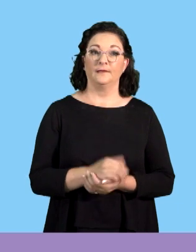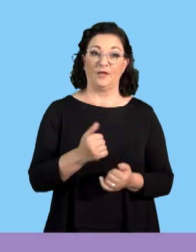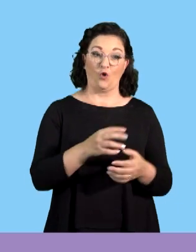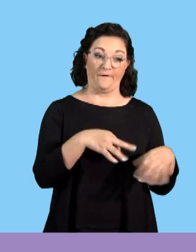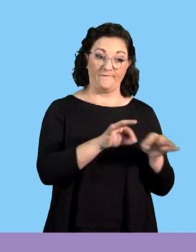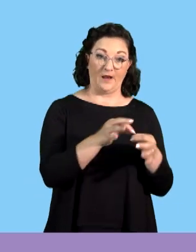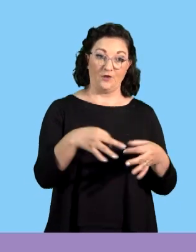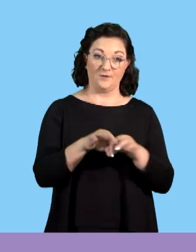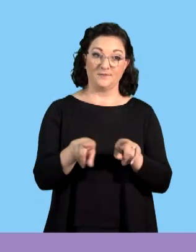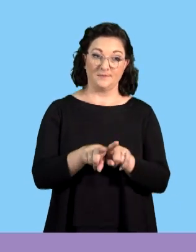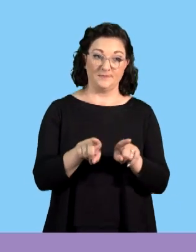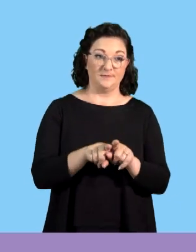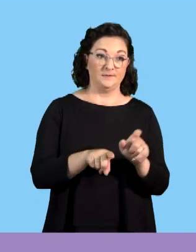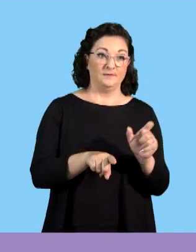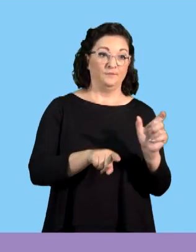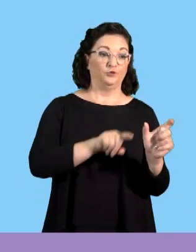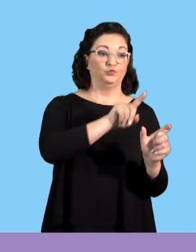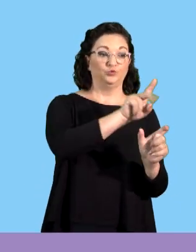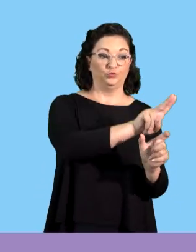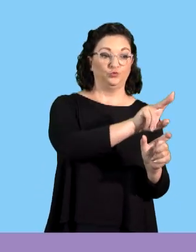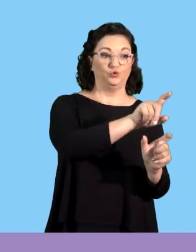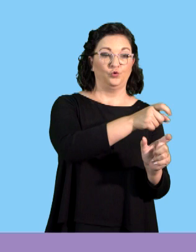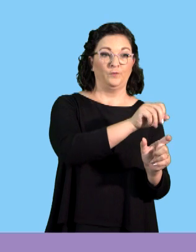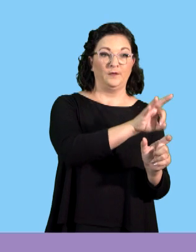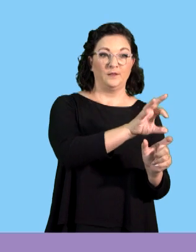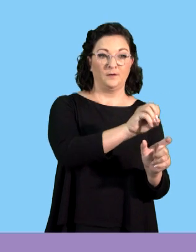of values, which is